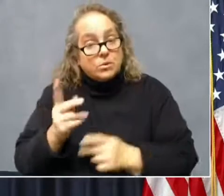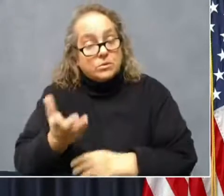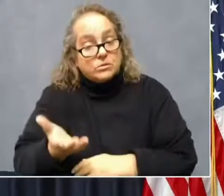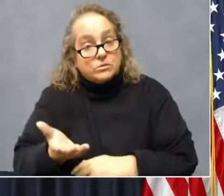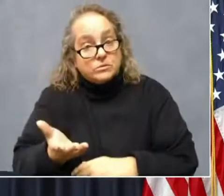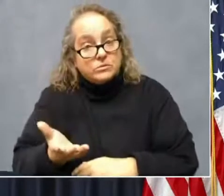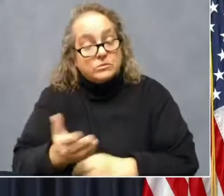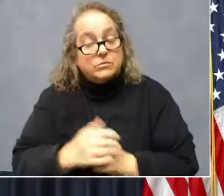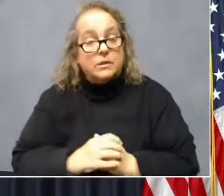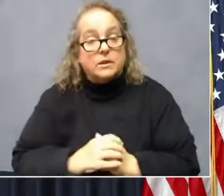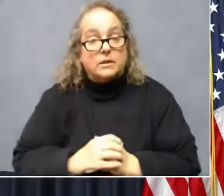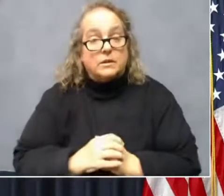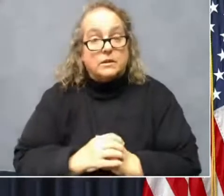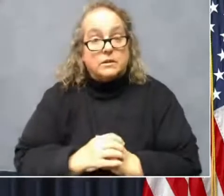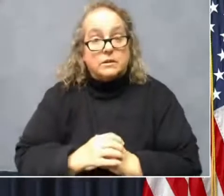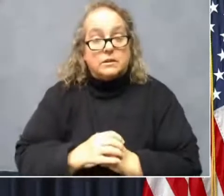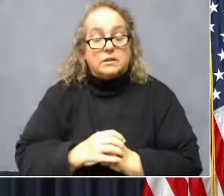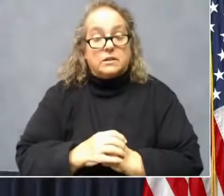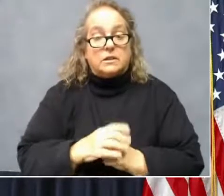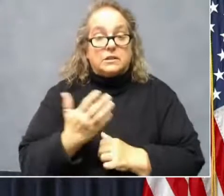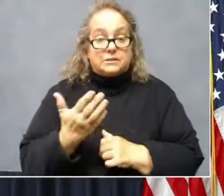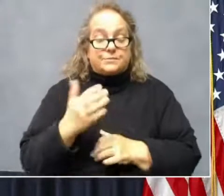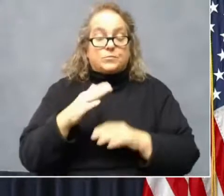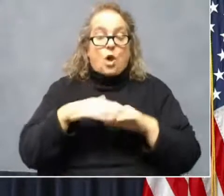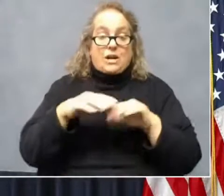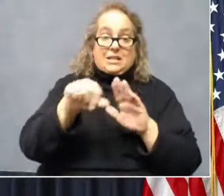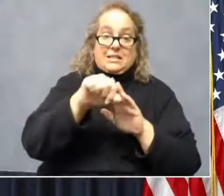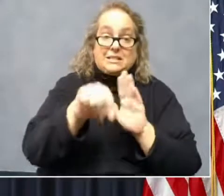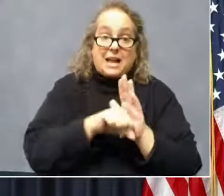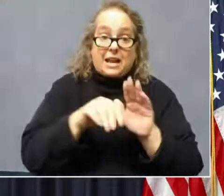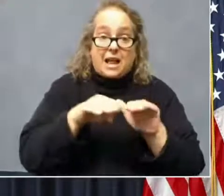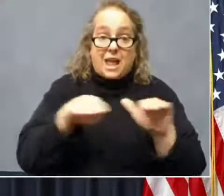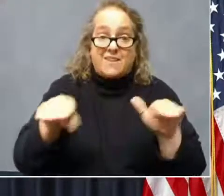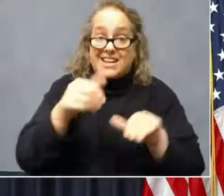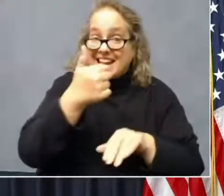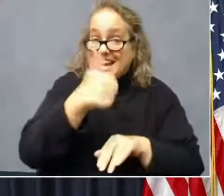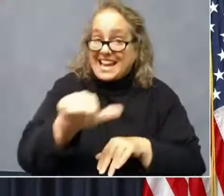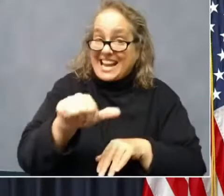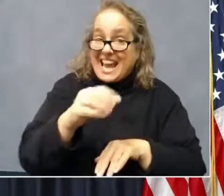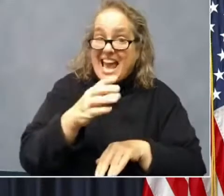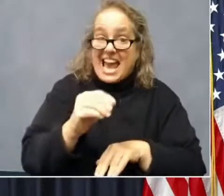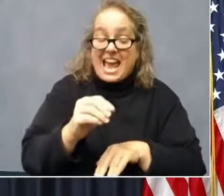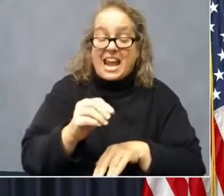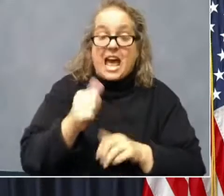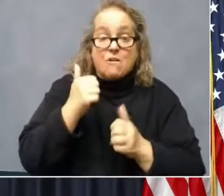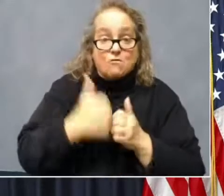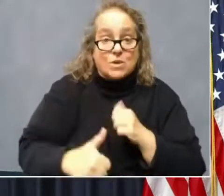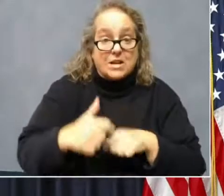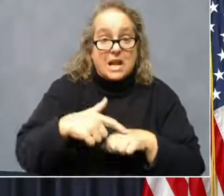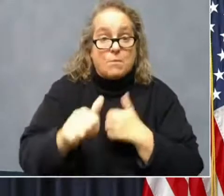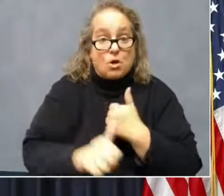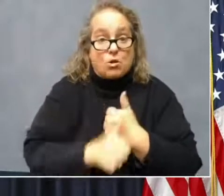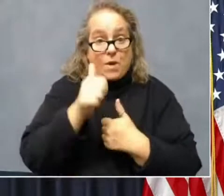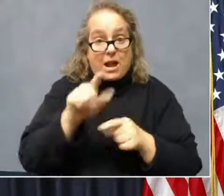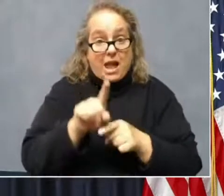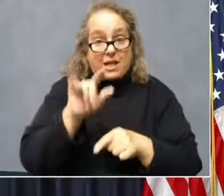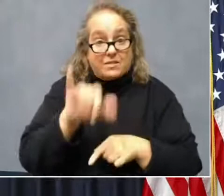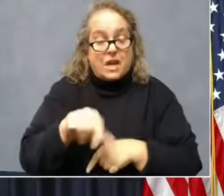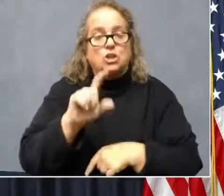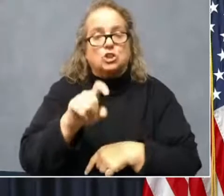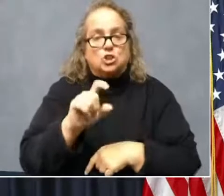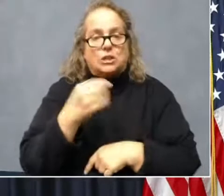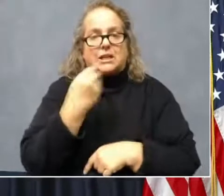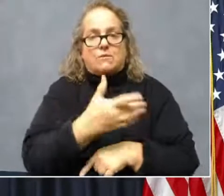Well, certainly on the state level, any and every time there is a threat like that, it should be turned over to law enforcement who